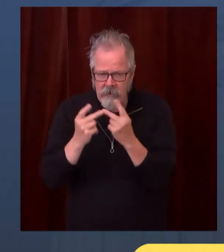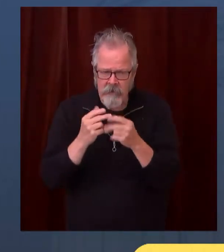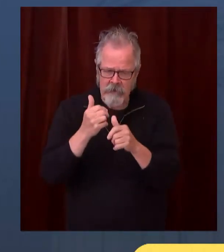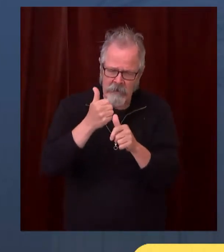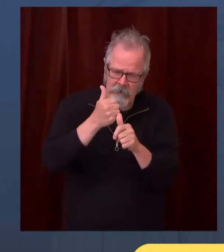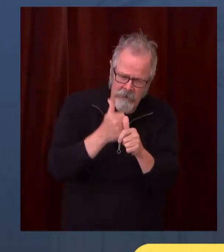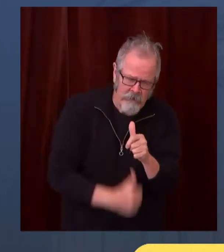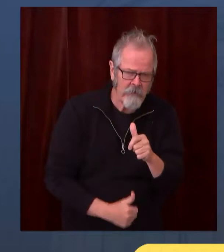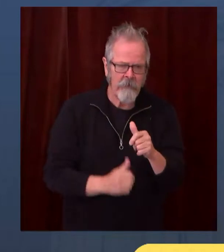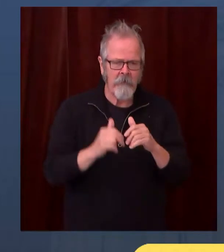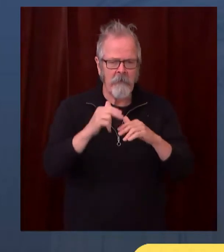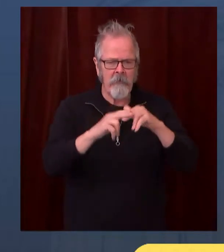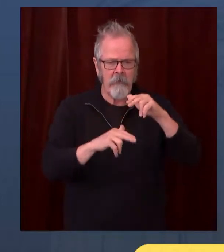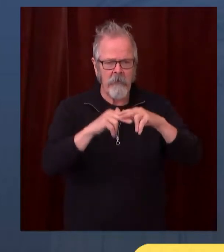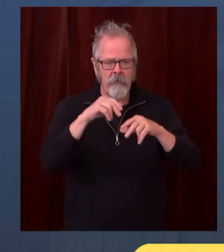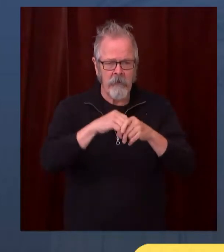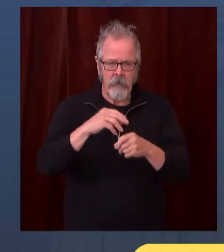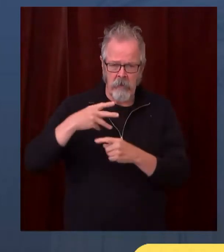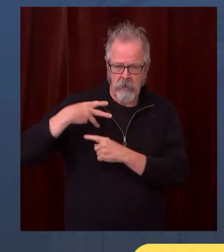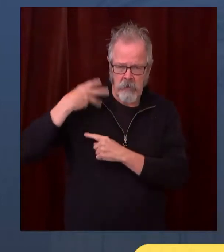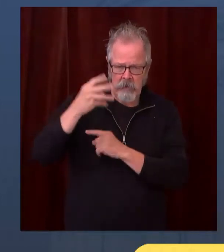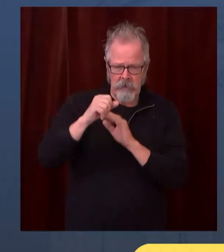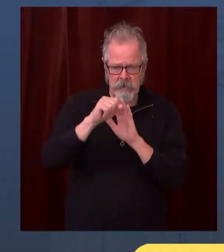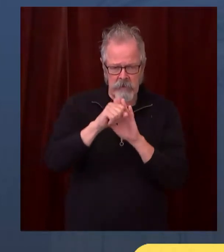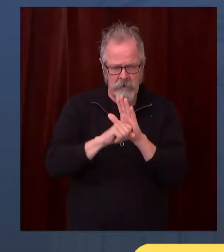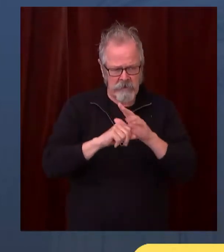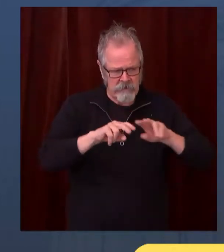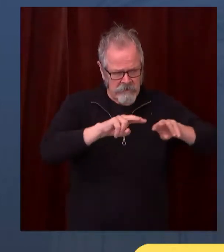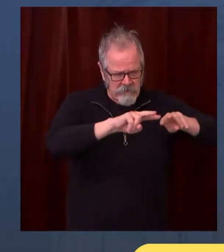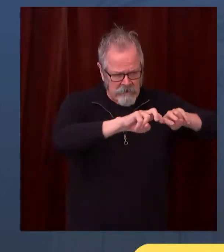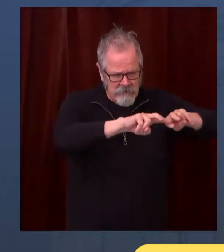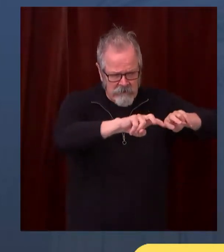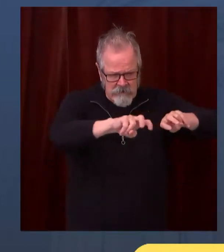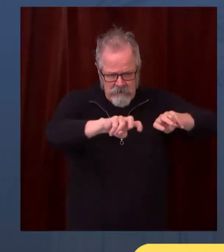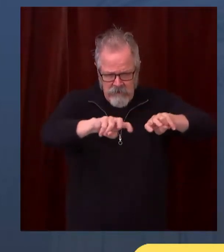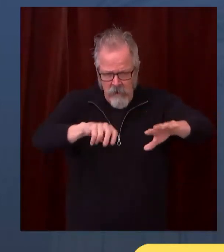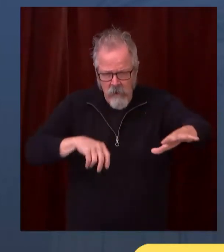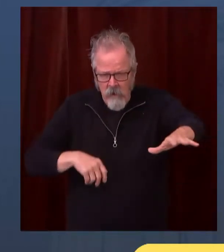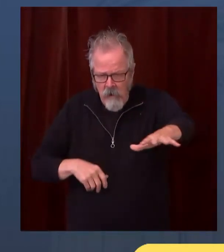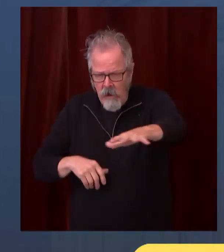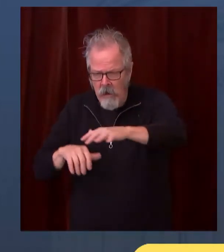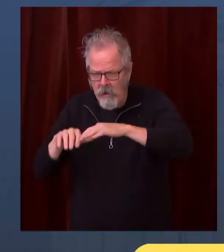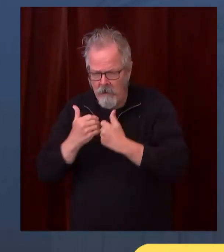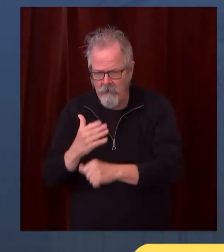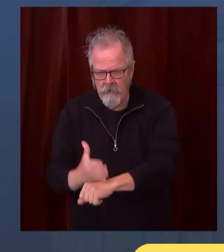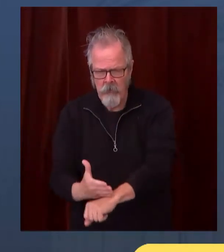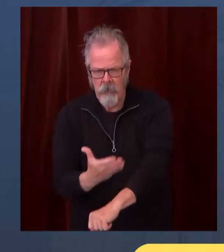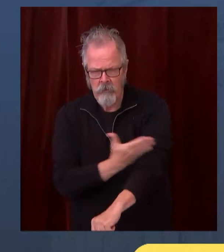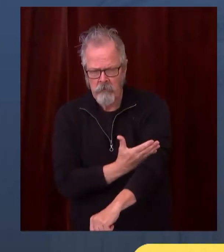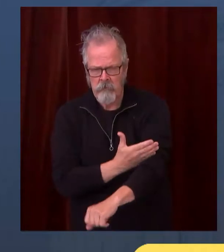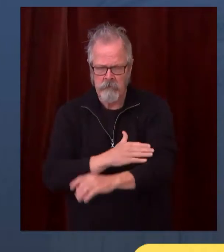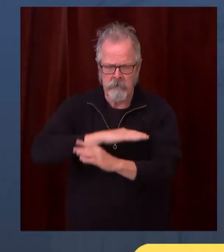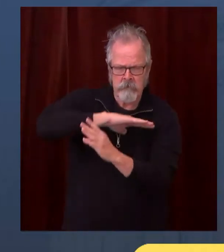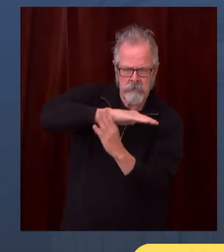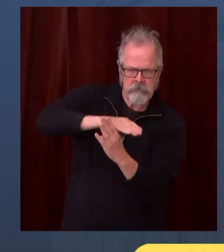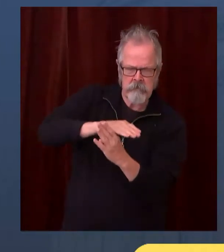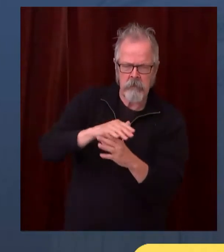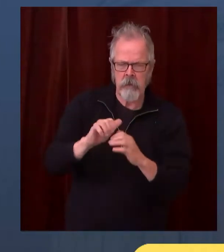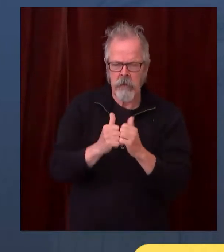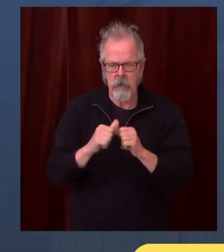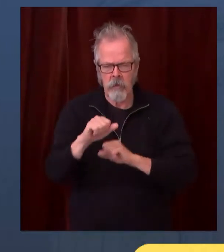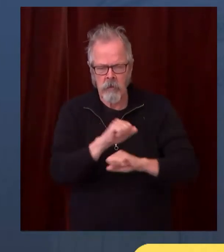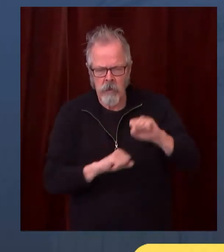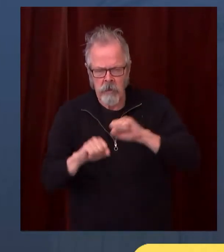the facilities were properly screening employees for COVID-19 symptoms before every shift, that facilities